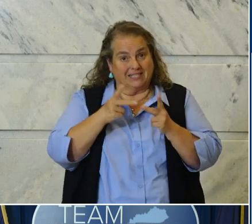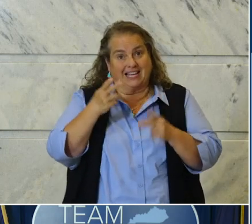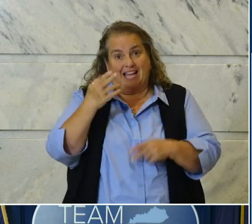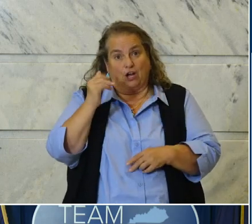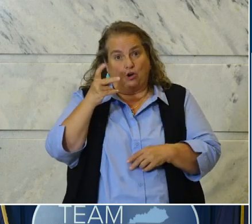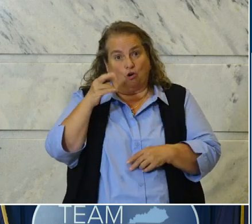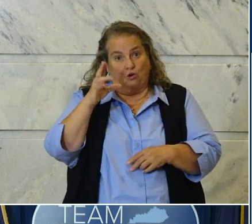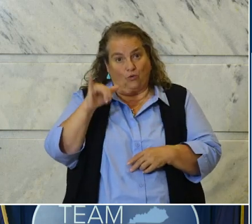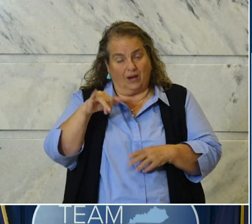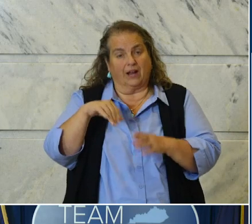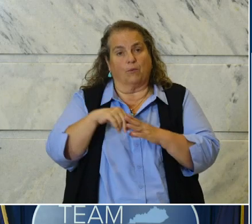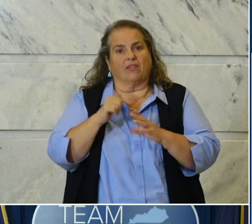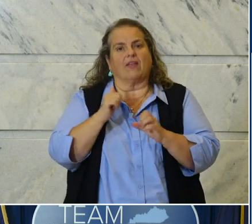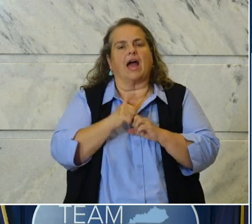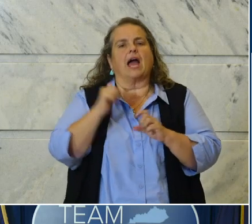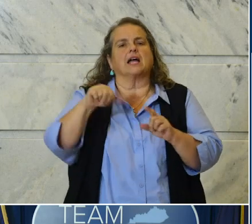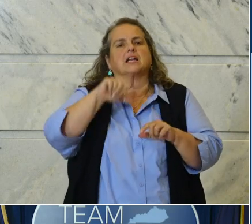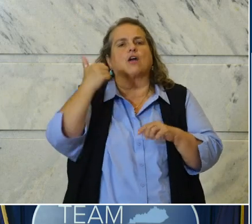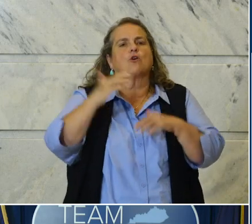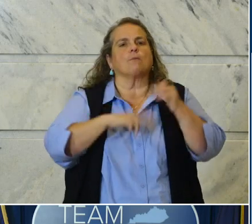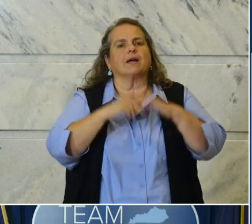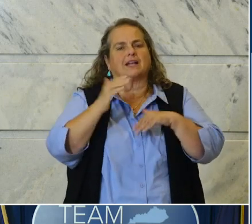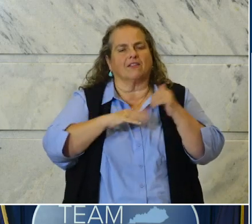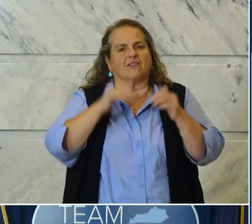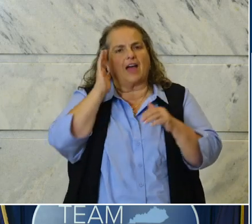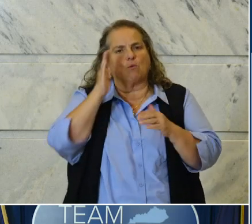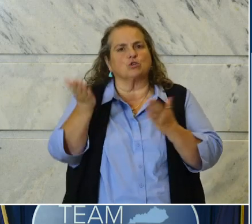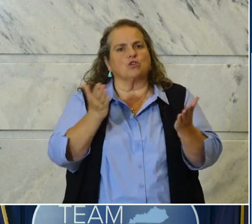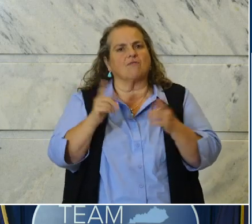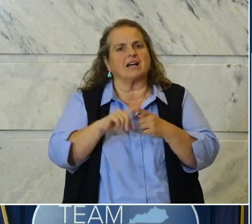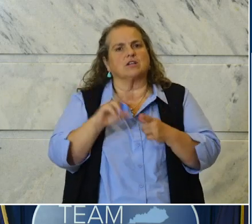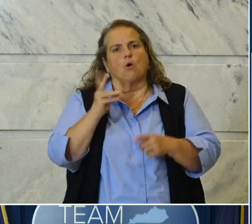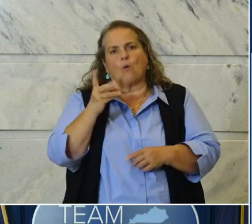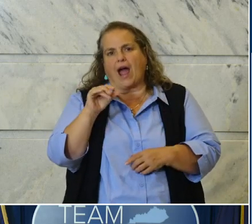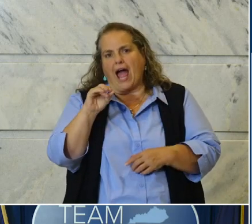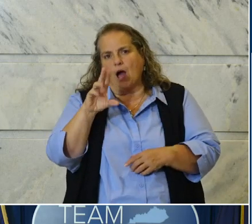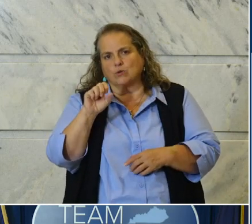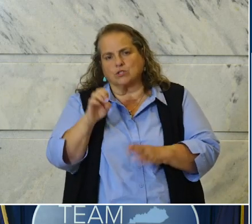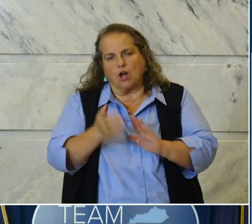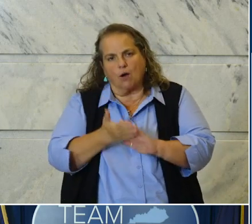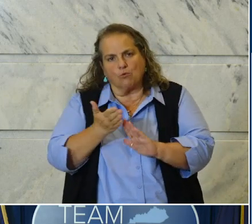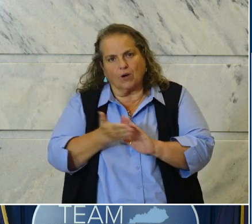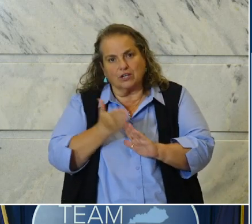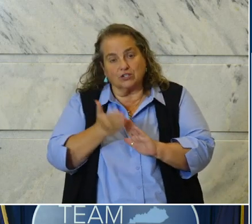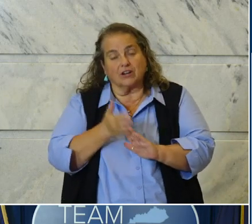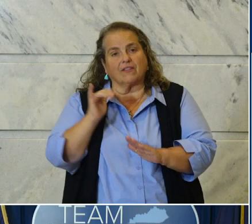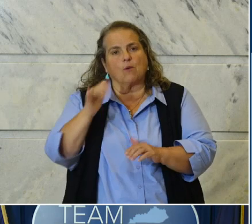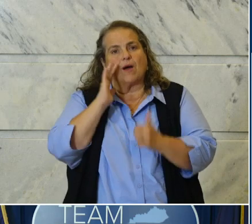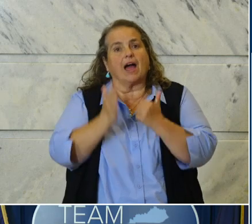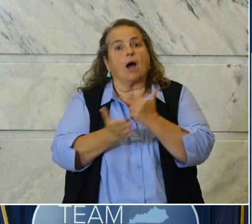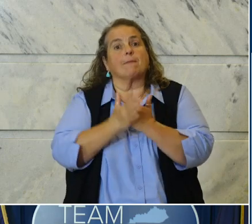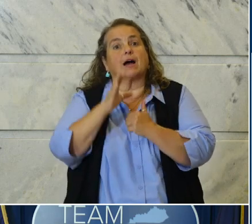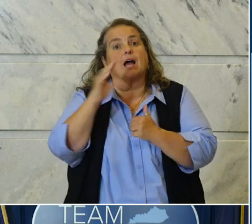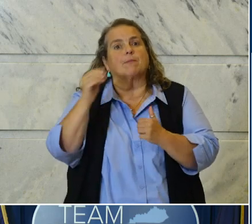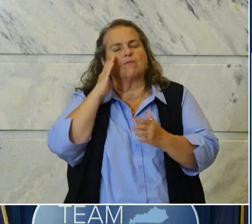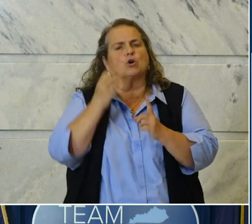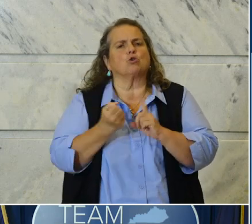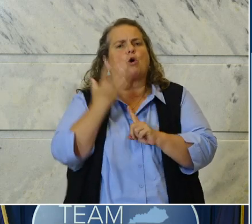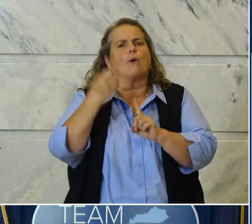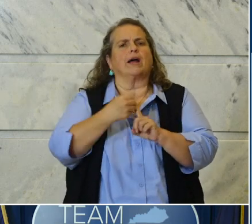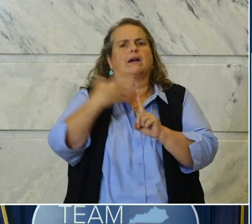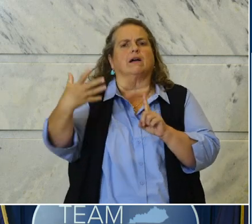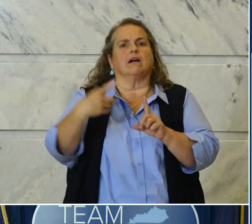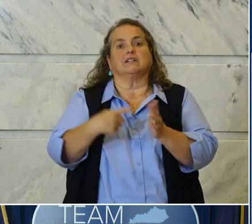of a spec building that will serve as a warehousing operation. The added space will help the company meet growing demand for its distribution of